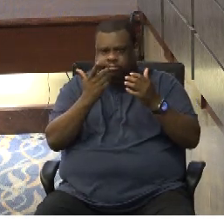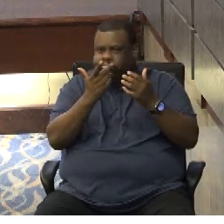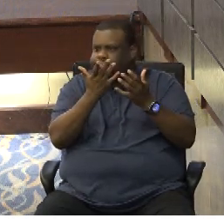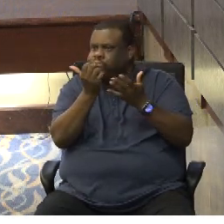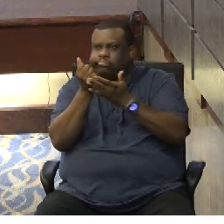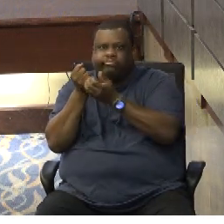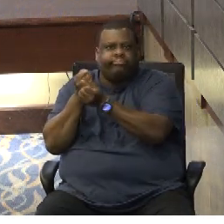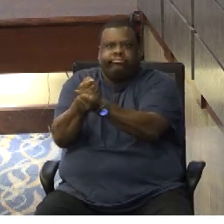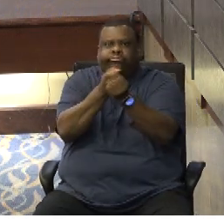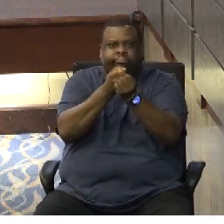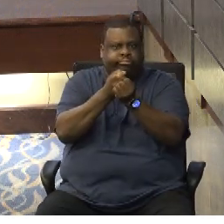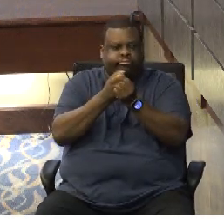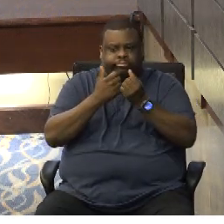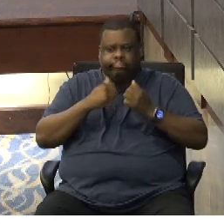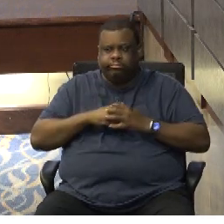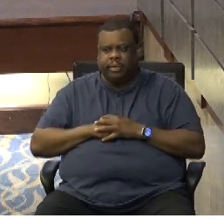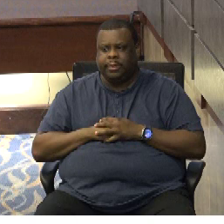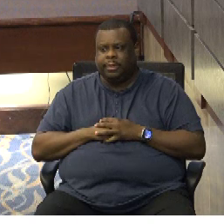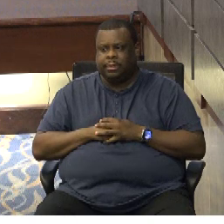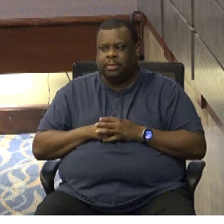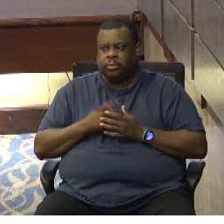So project status updates.